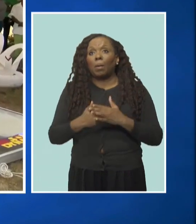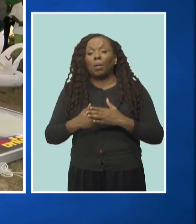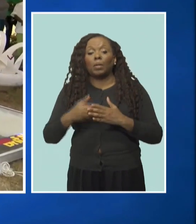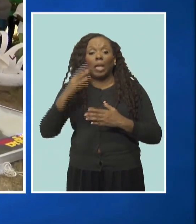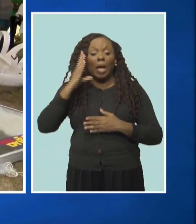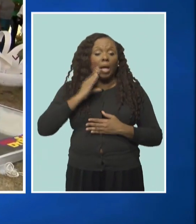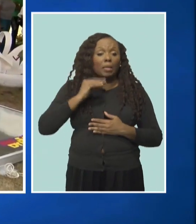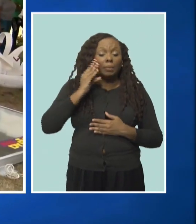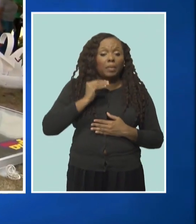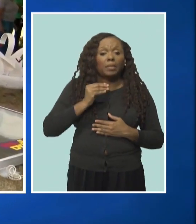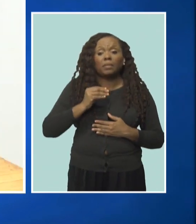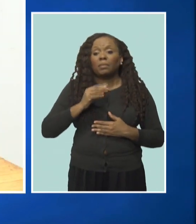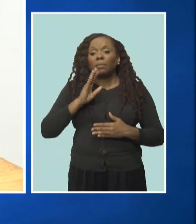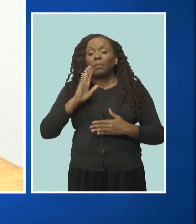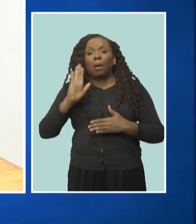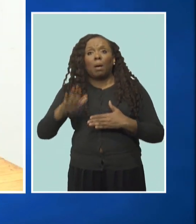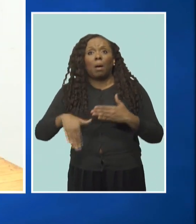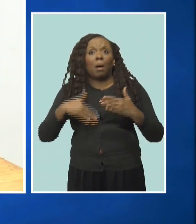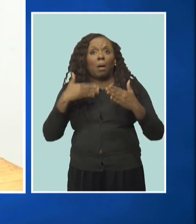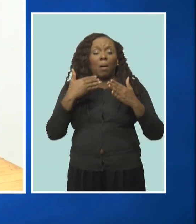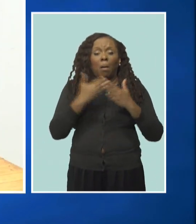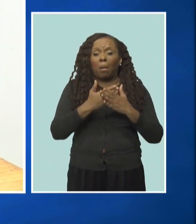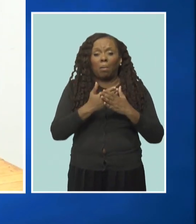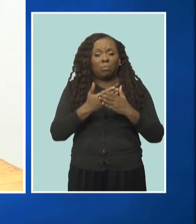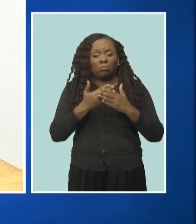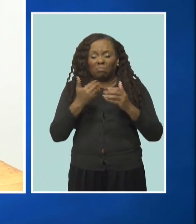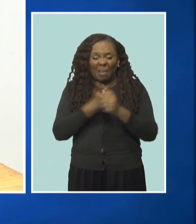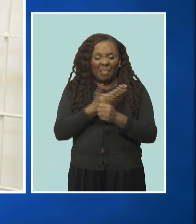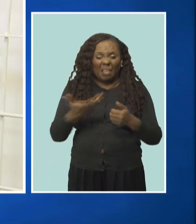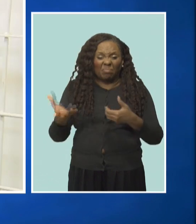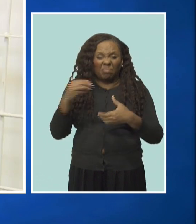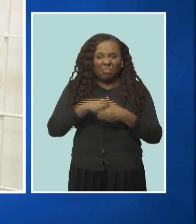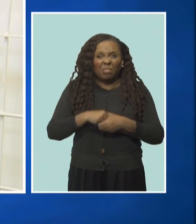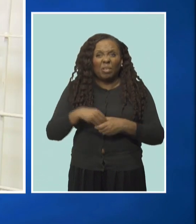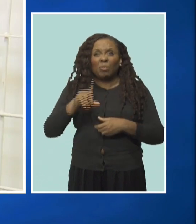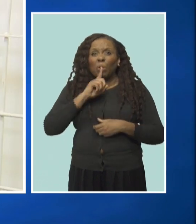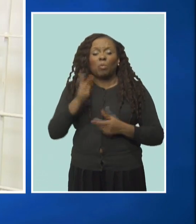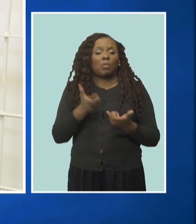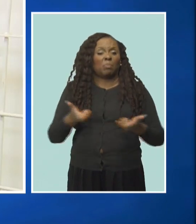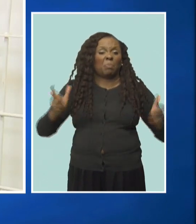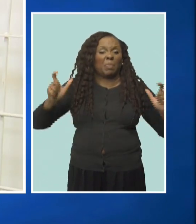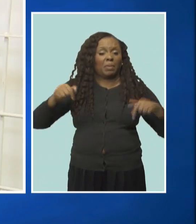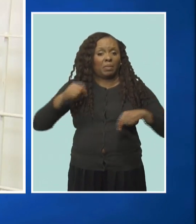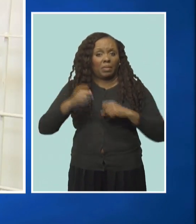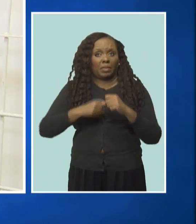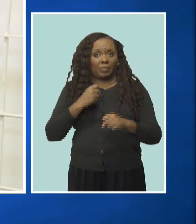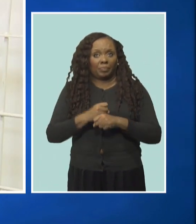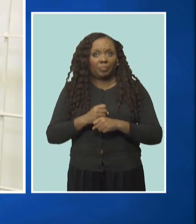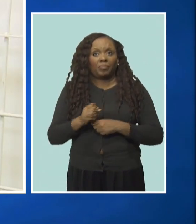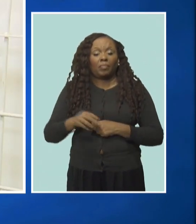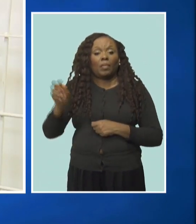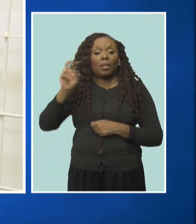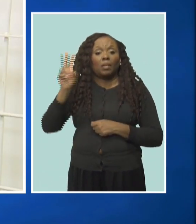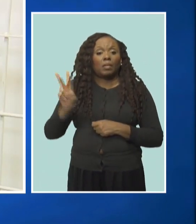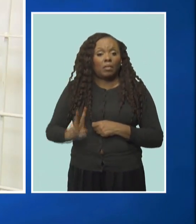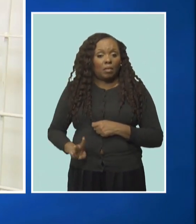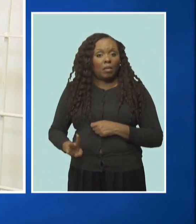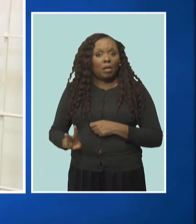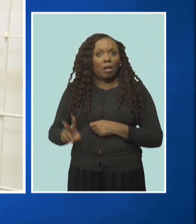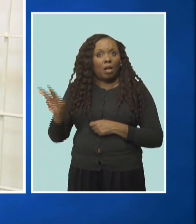Fest is going to be on a massive, massive scale this year. Meanwhile, Mayor Officer of Venezuela's